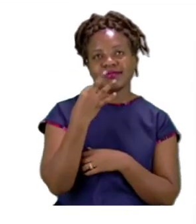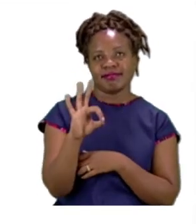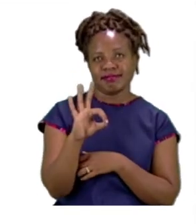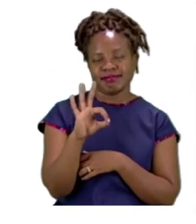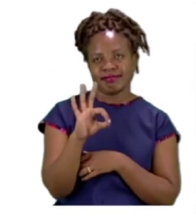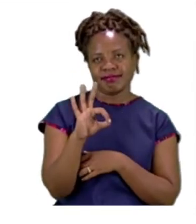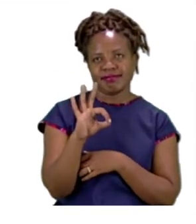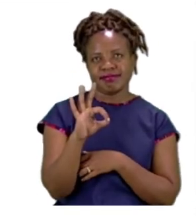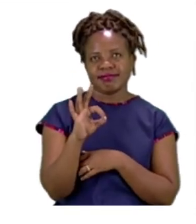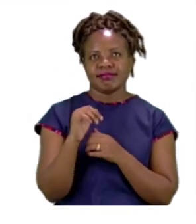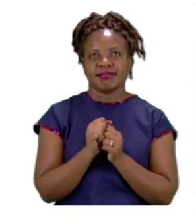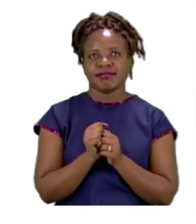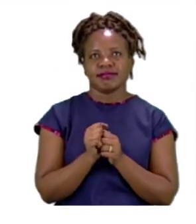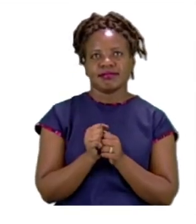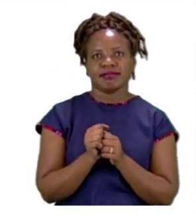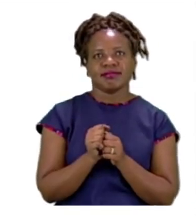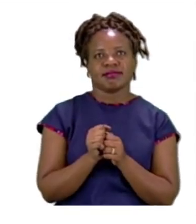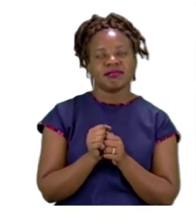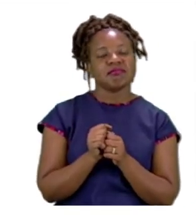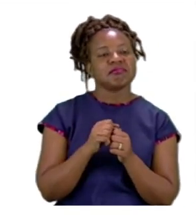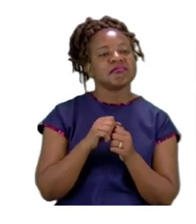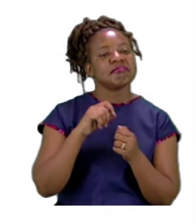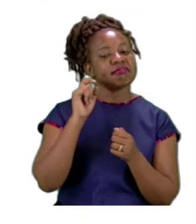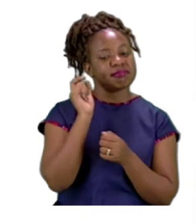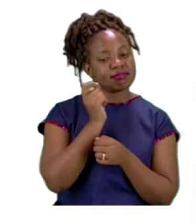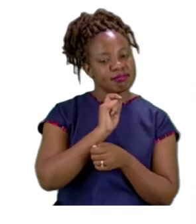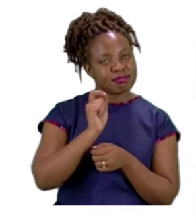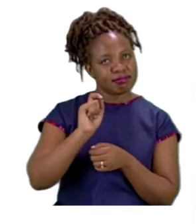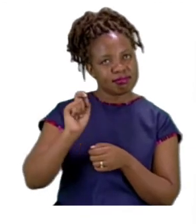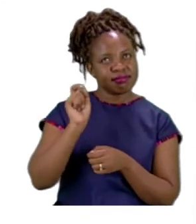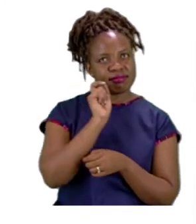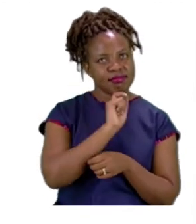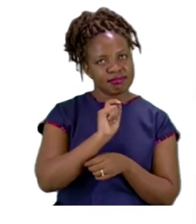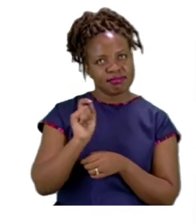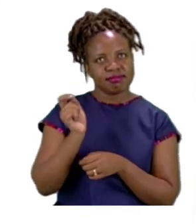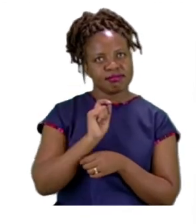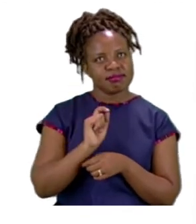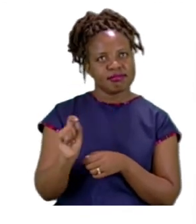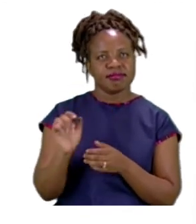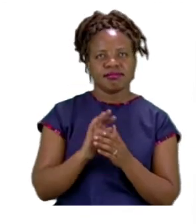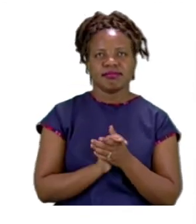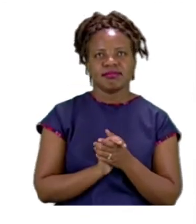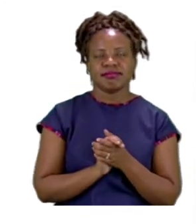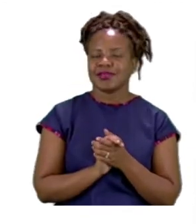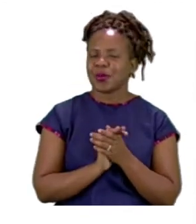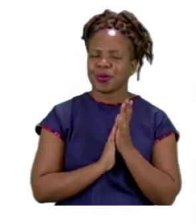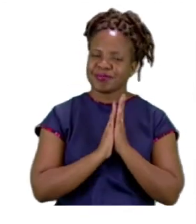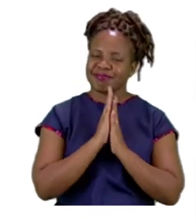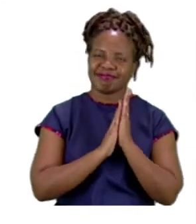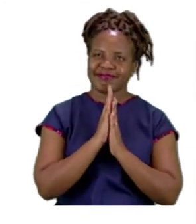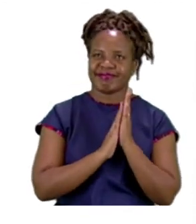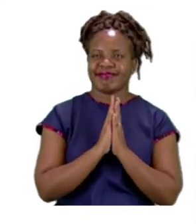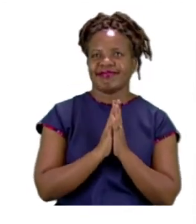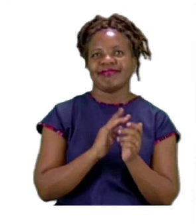19, we are going to be doing some creative writing. This one is very exciting because